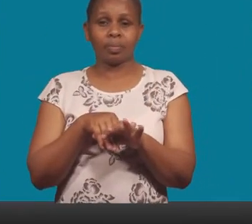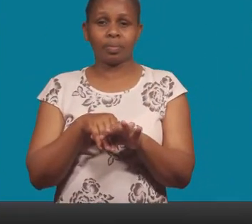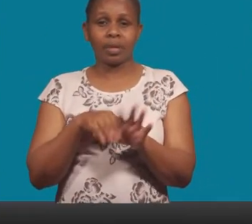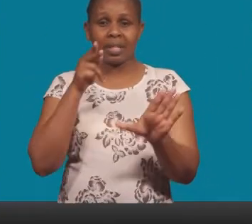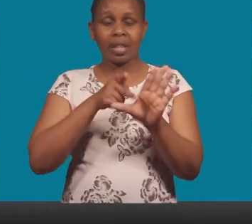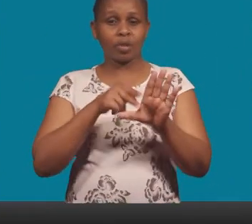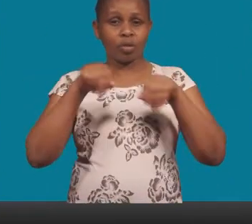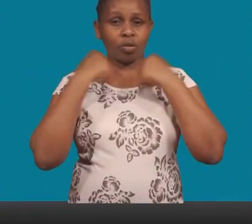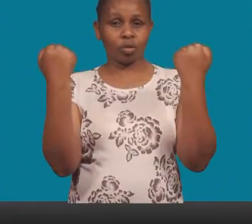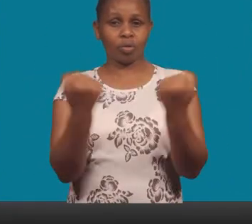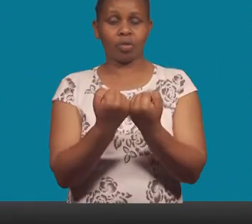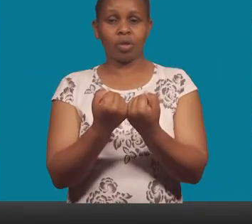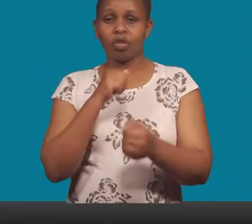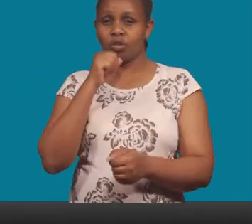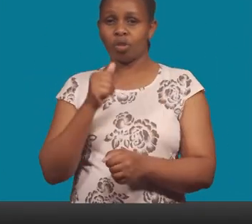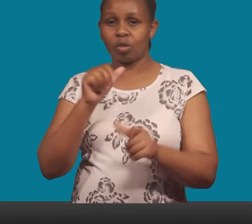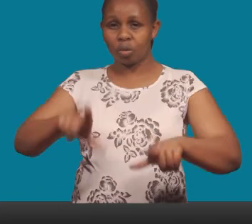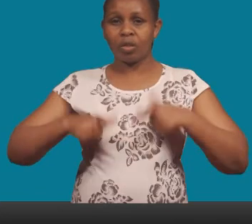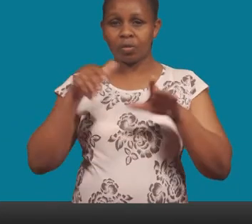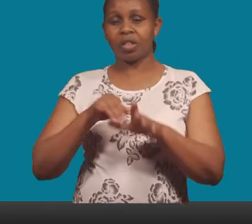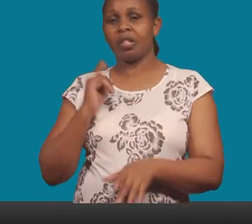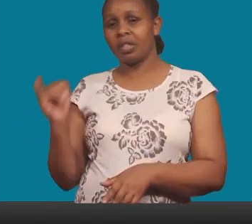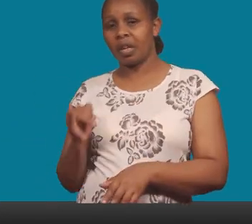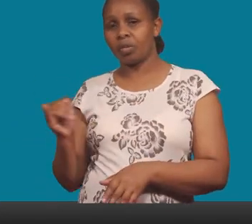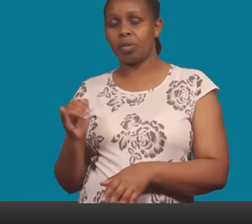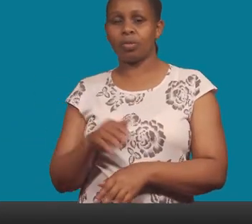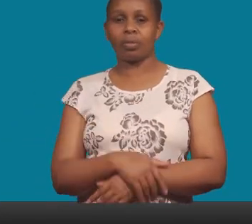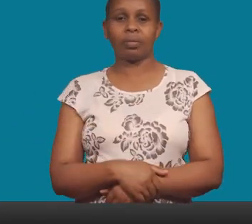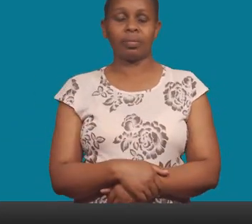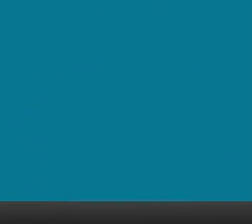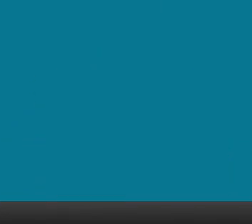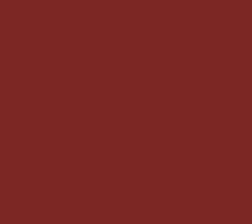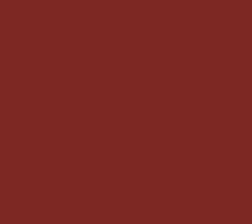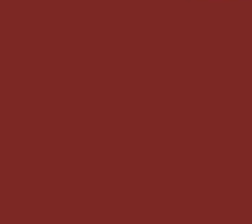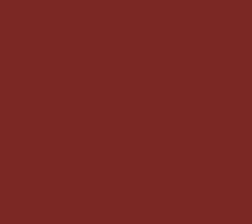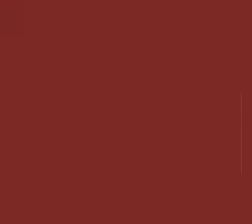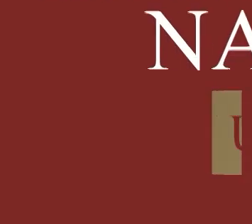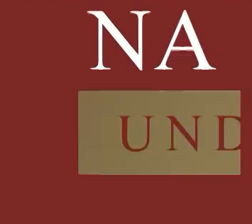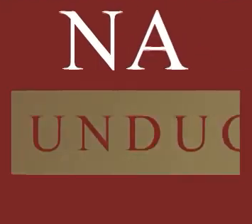university. They should not live in isolation. Brian Zioki, Makala ya Elimu.